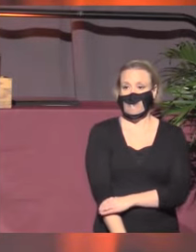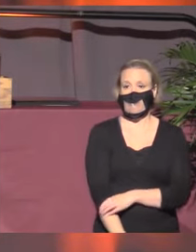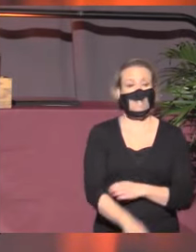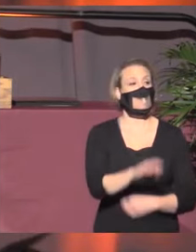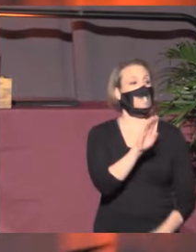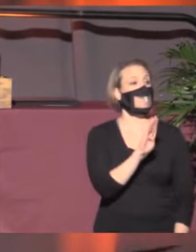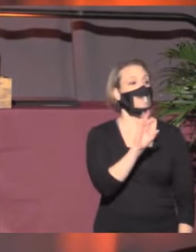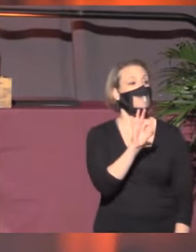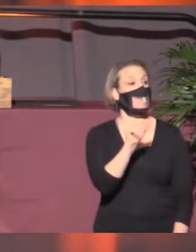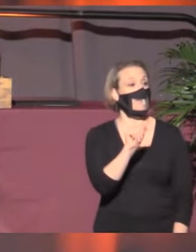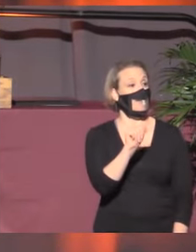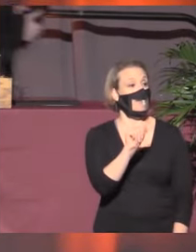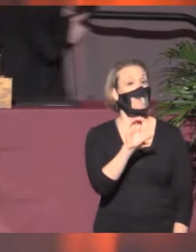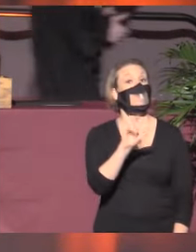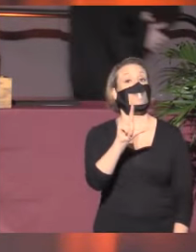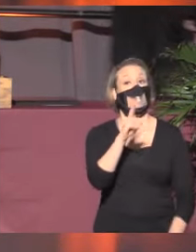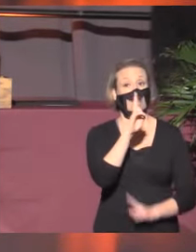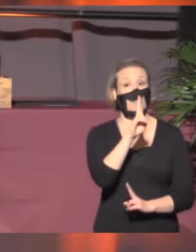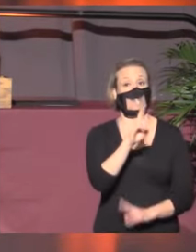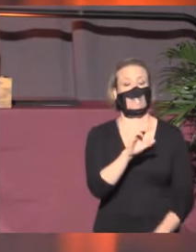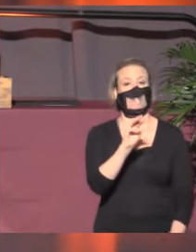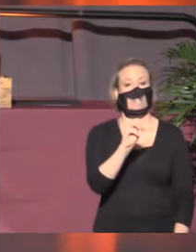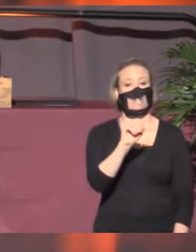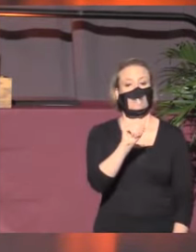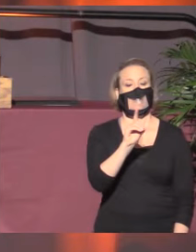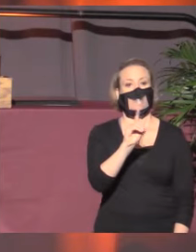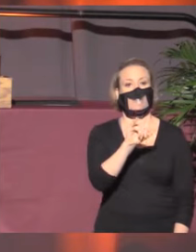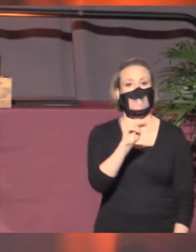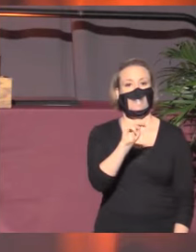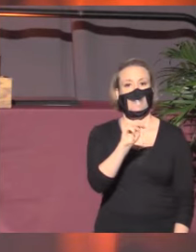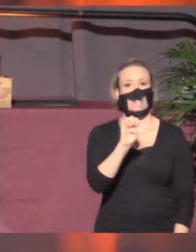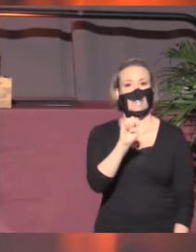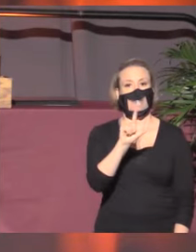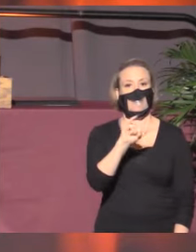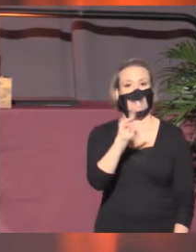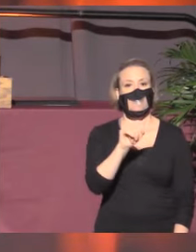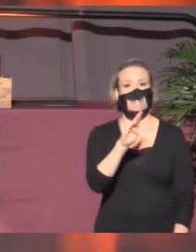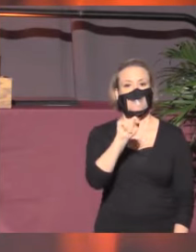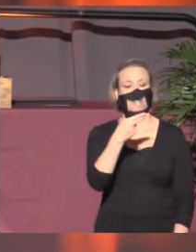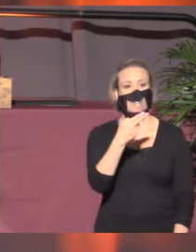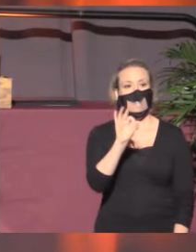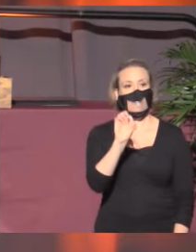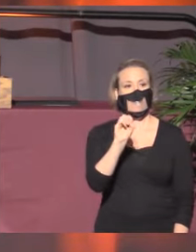Bachelor of Fine Arts, cum laude, Madeline Elizabeth Formica.